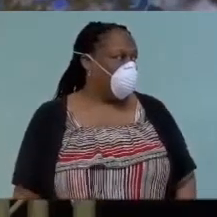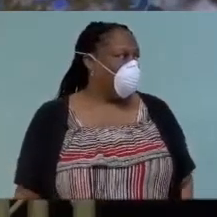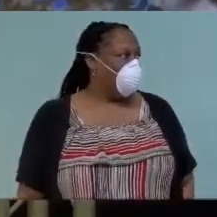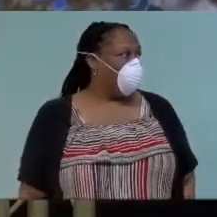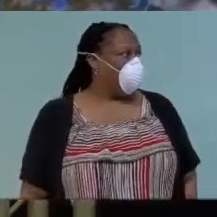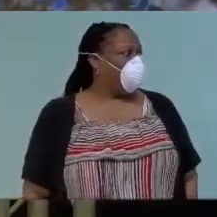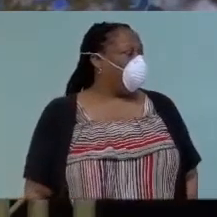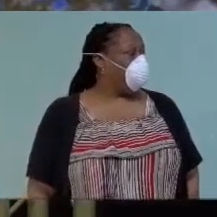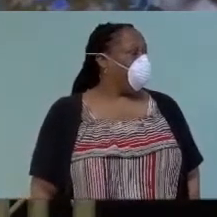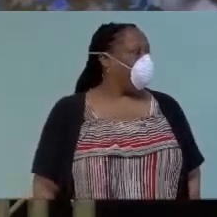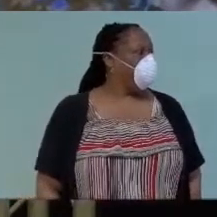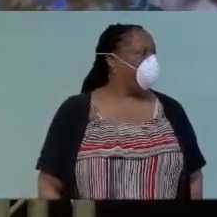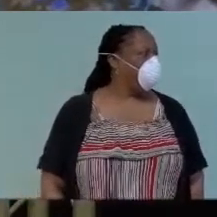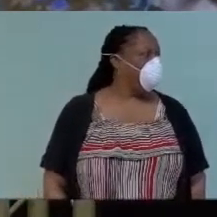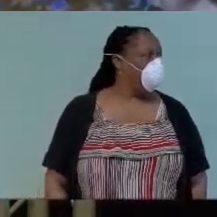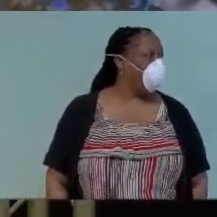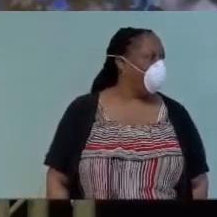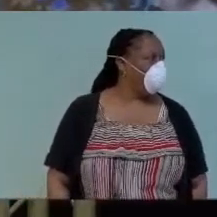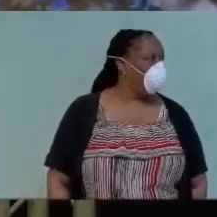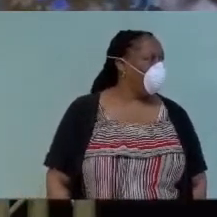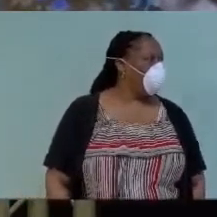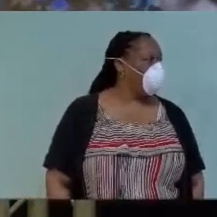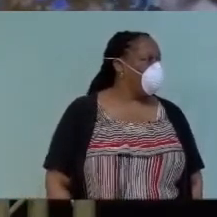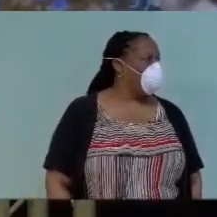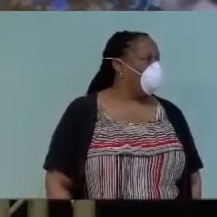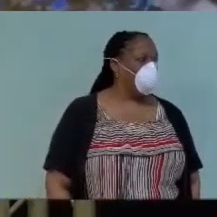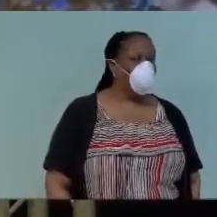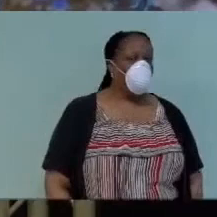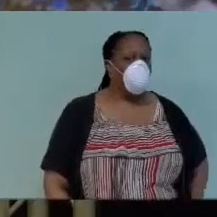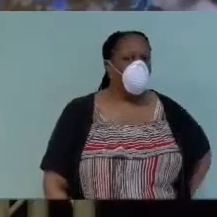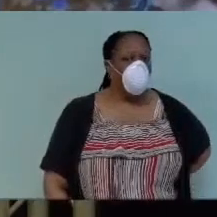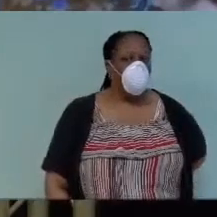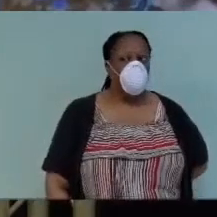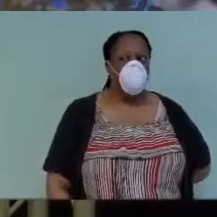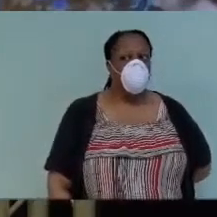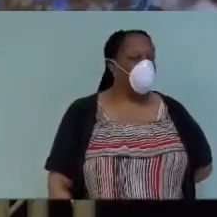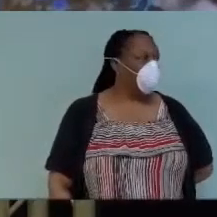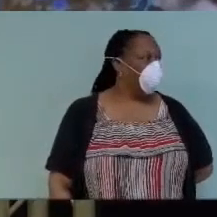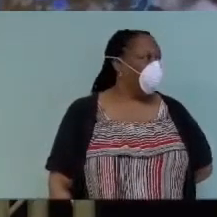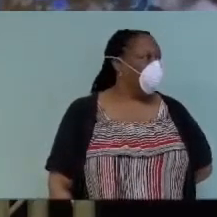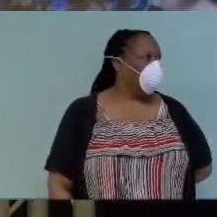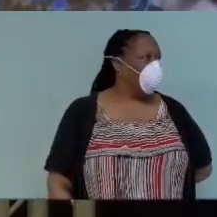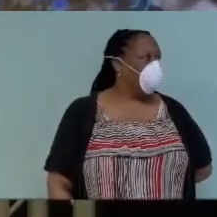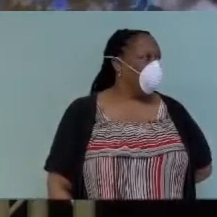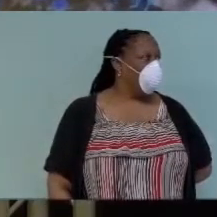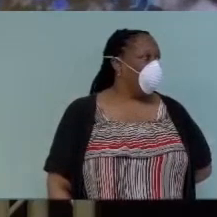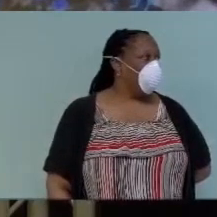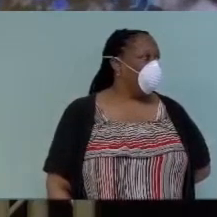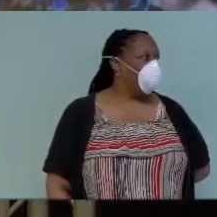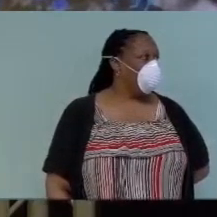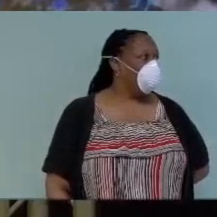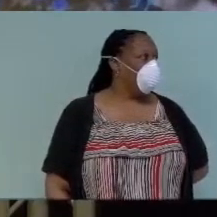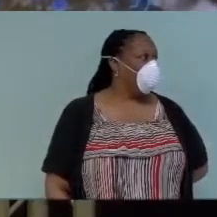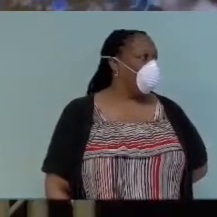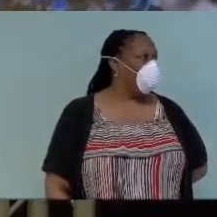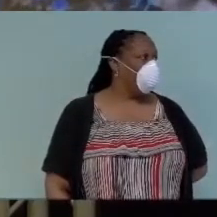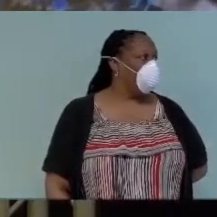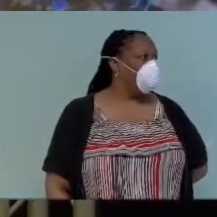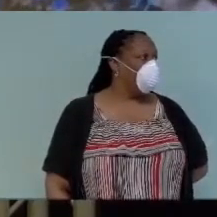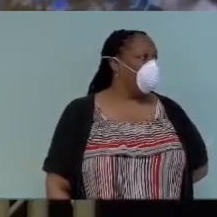with the virus, and they always ask about recovering. On average, mild